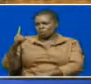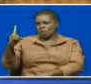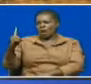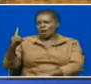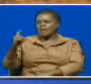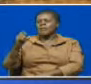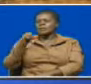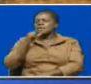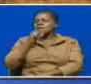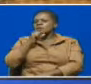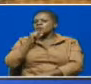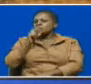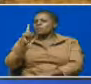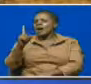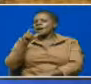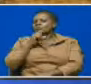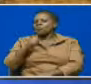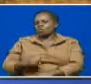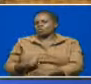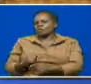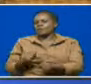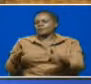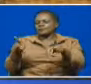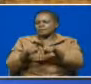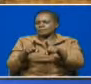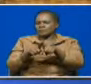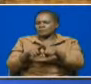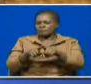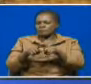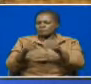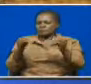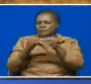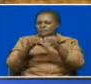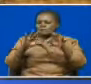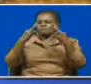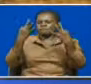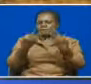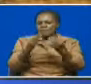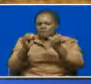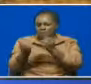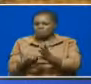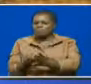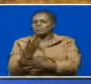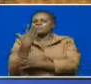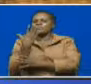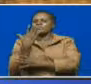half. And with that, it helped us sit down as a family and come up with